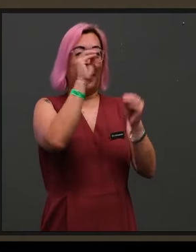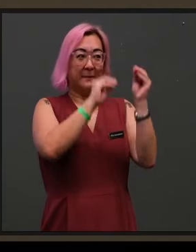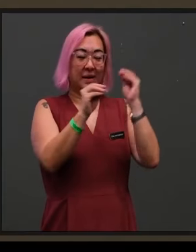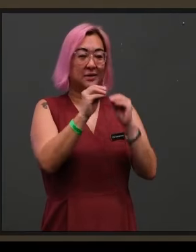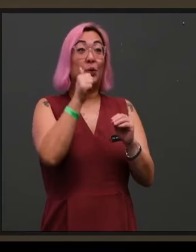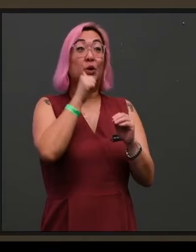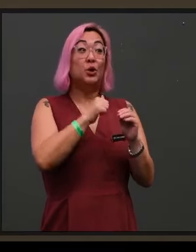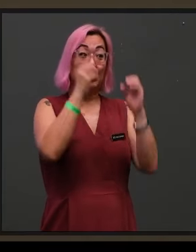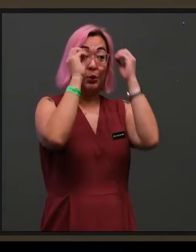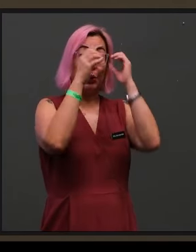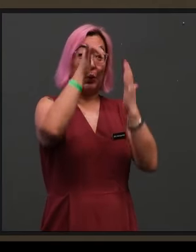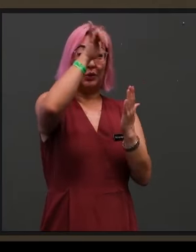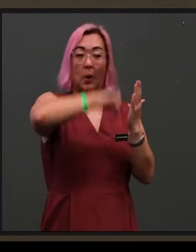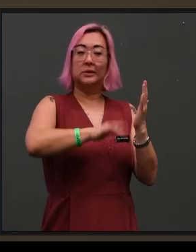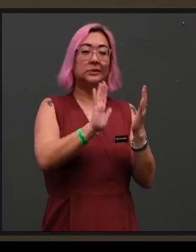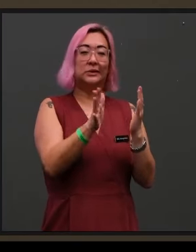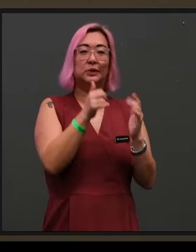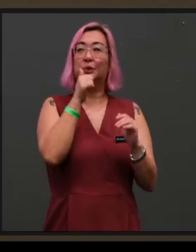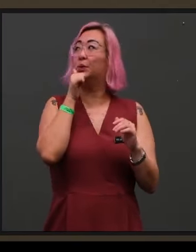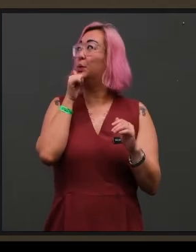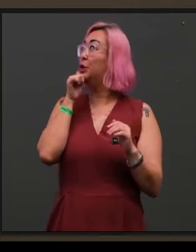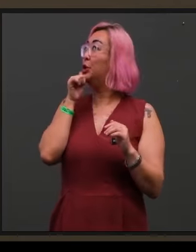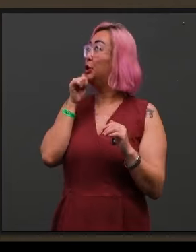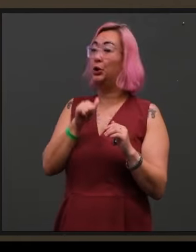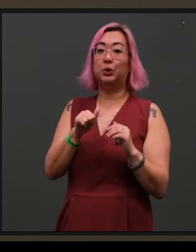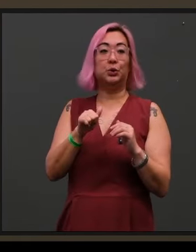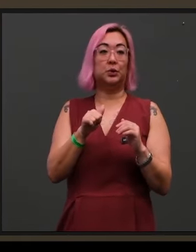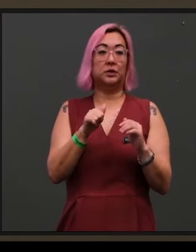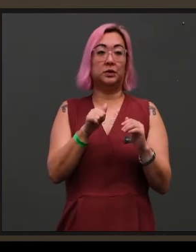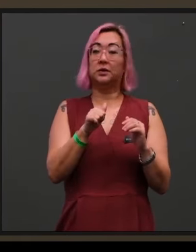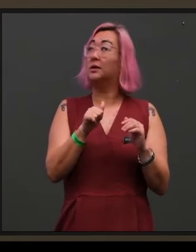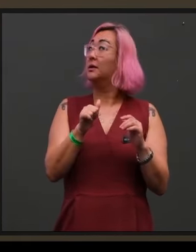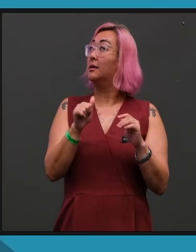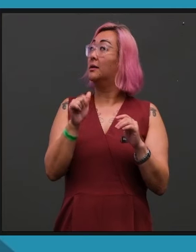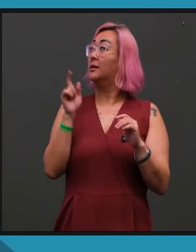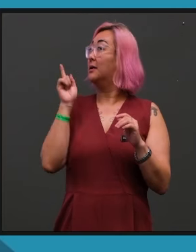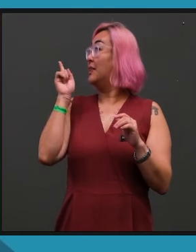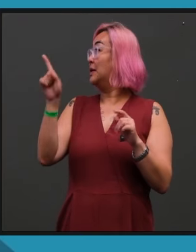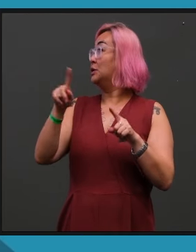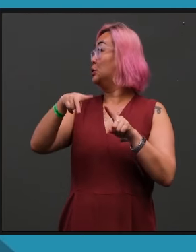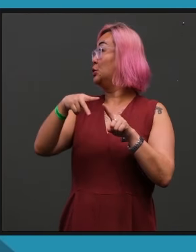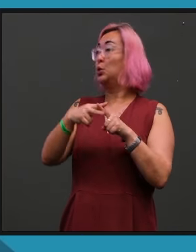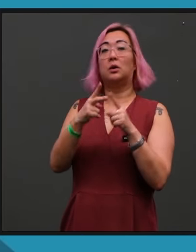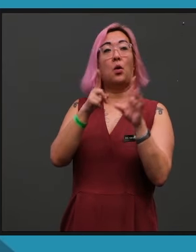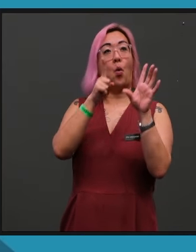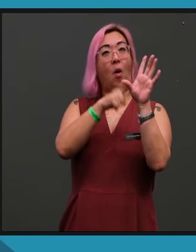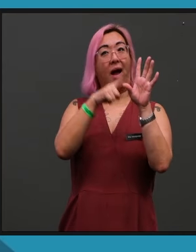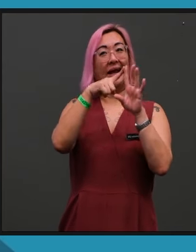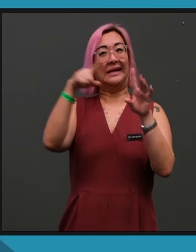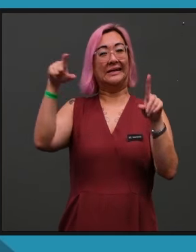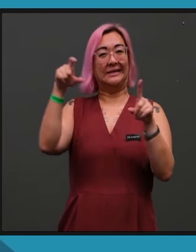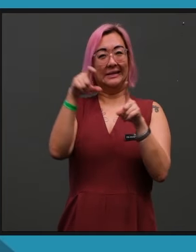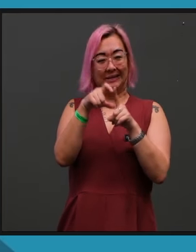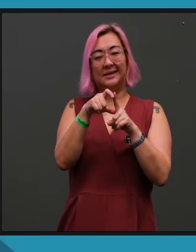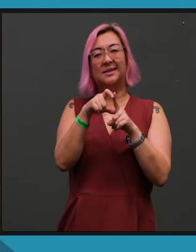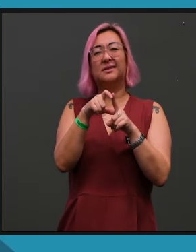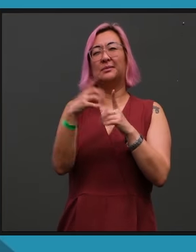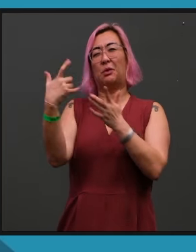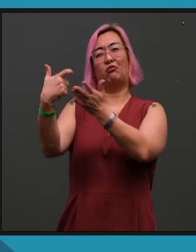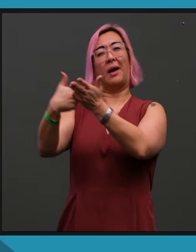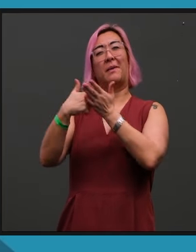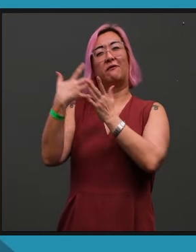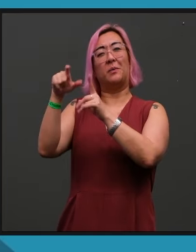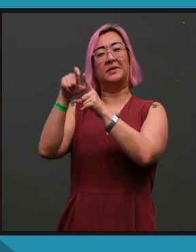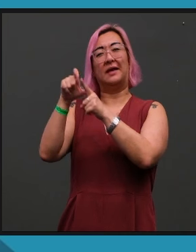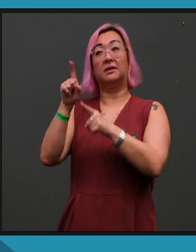We used YED, which I think was another tool recommended by Dave Lloyd. And it's essentially a puzzle dependency chart.